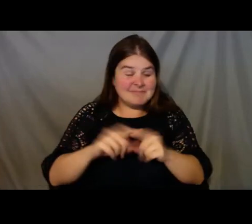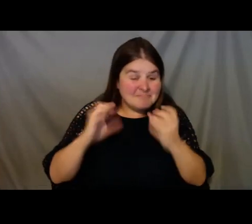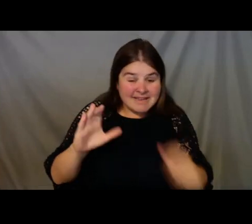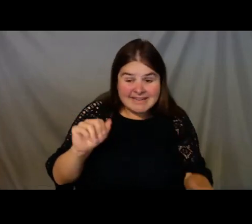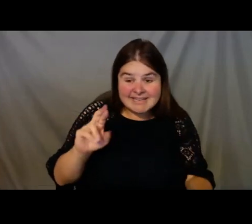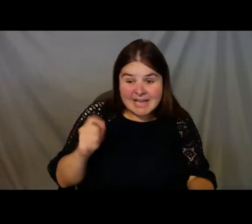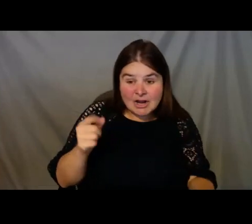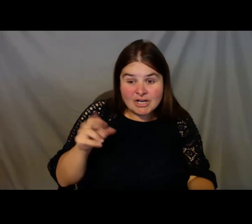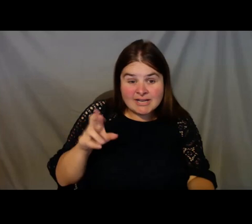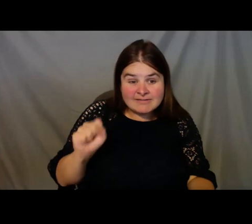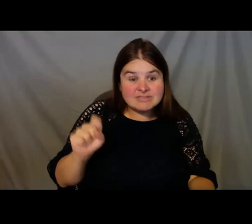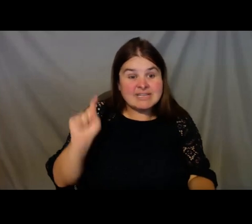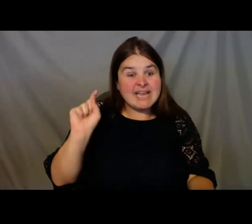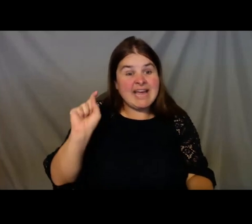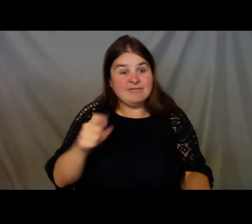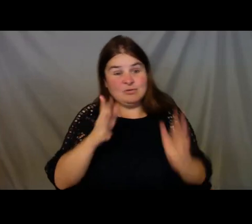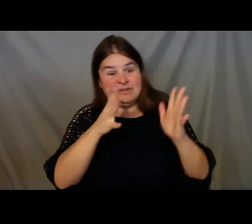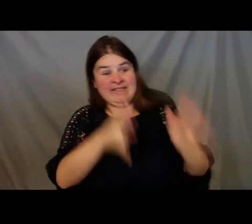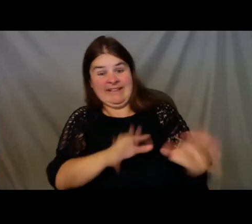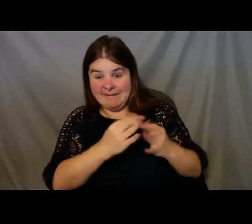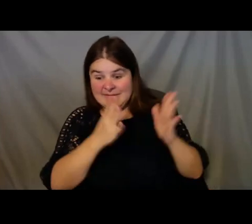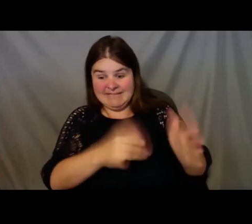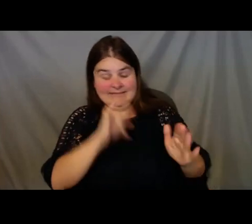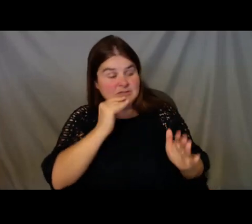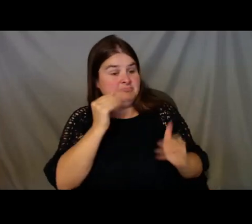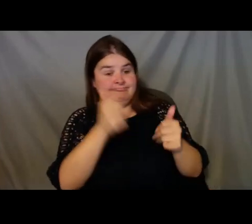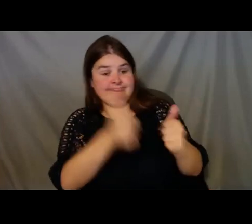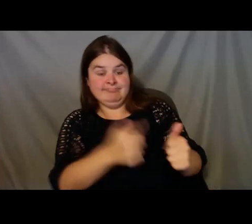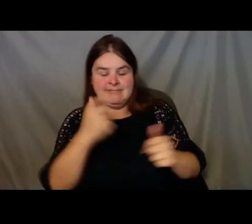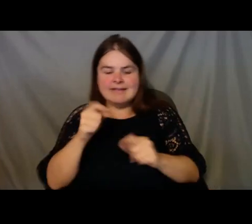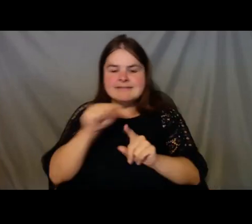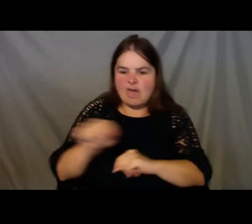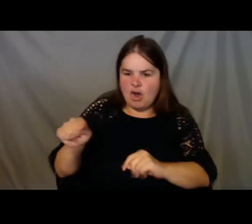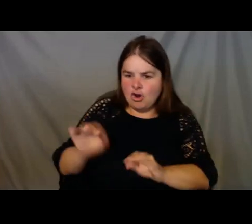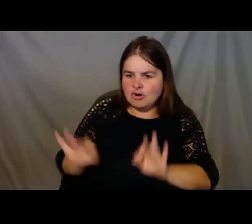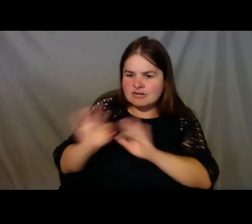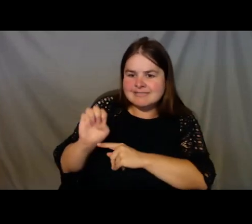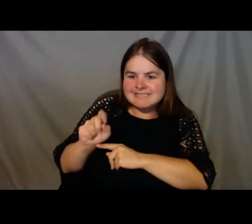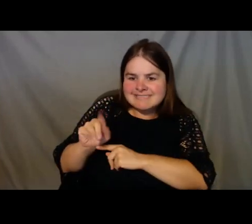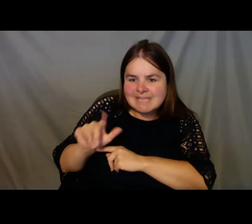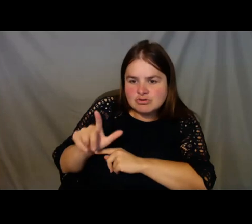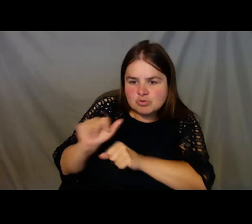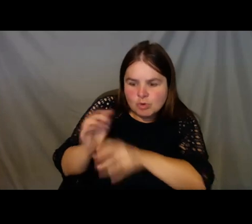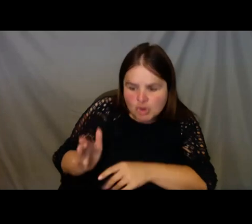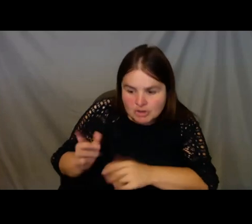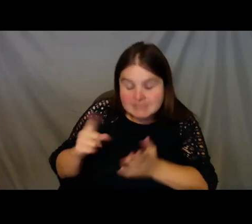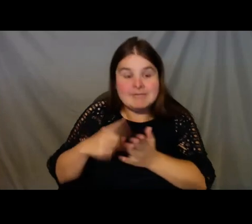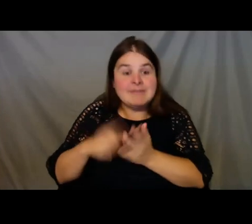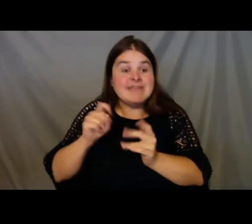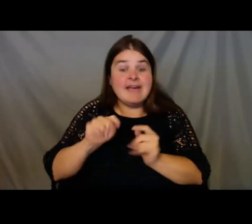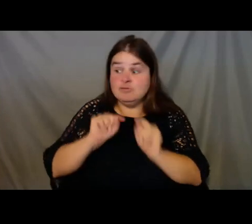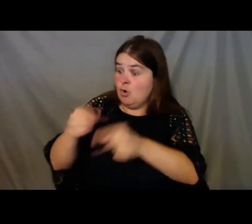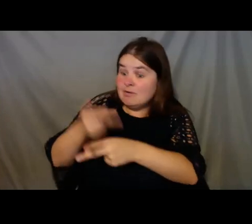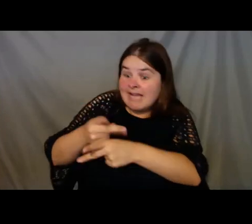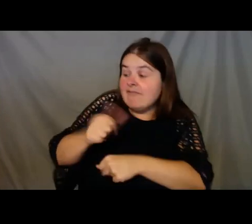caregivers who had to just leave their families and kids at home because they were essential workers, because they had to go sometimes take care of